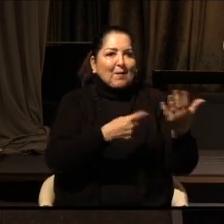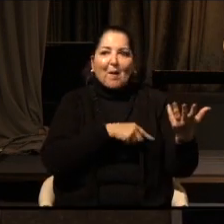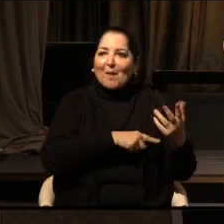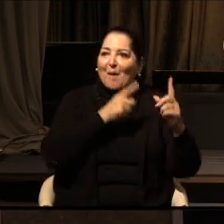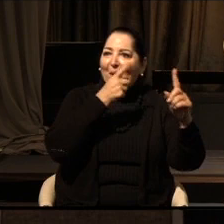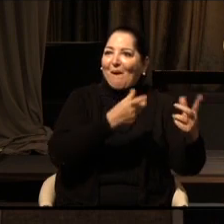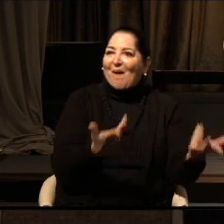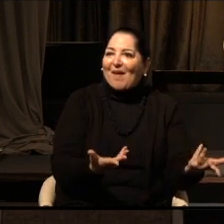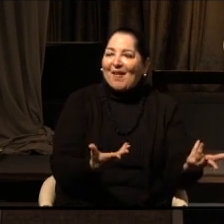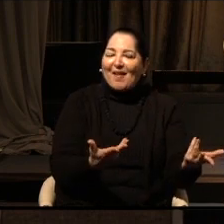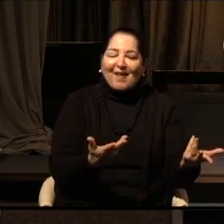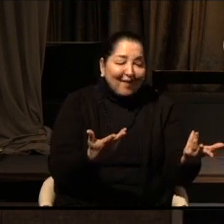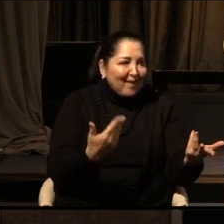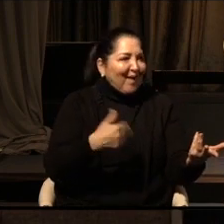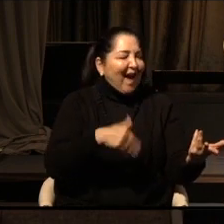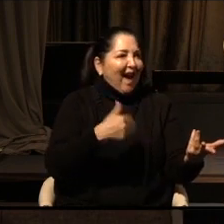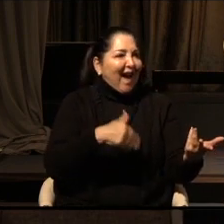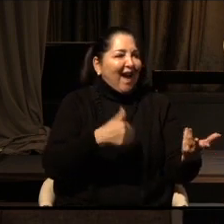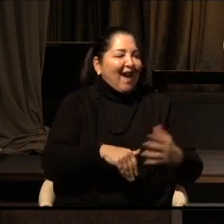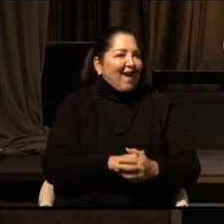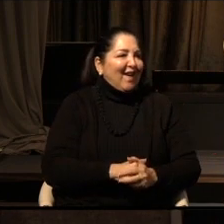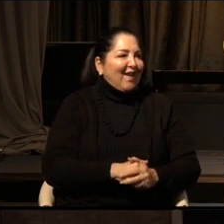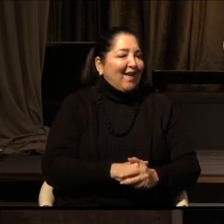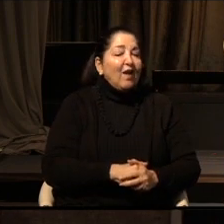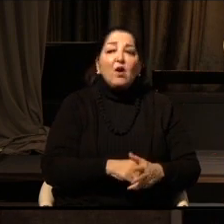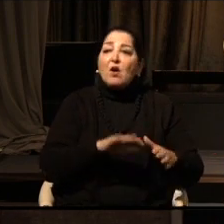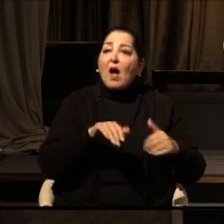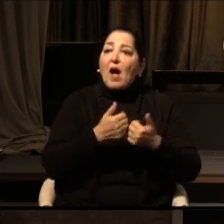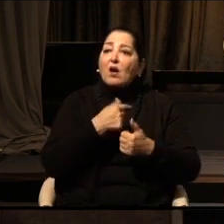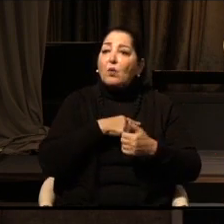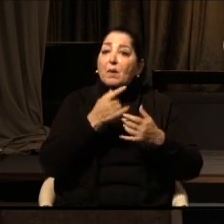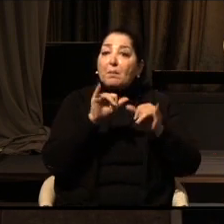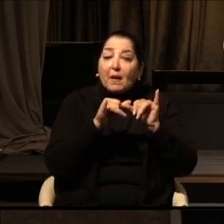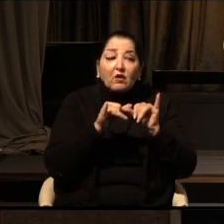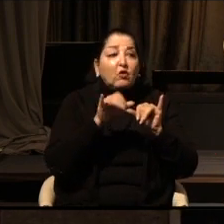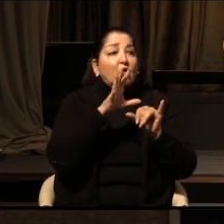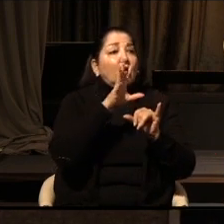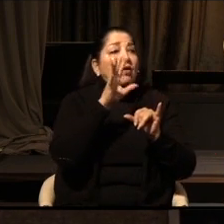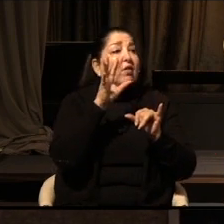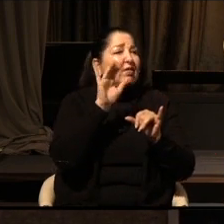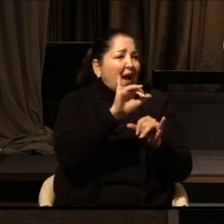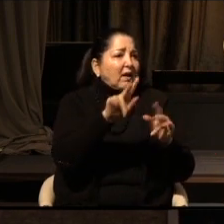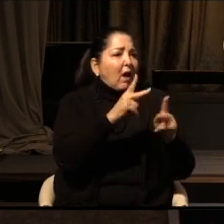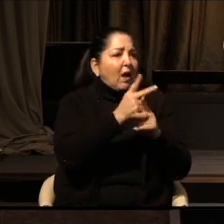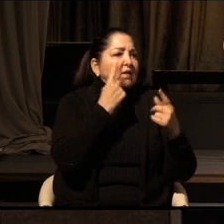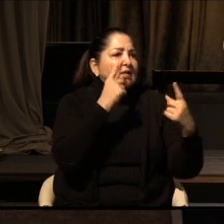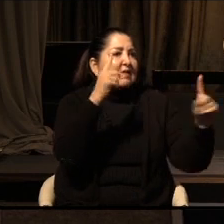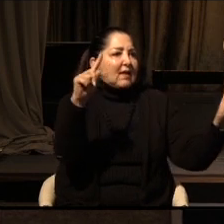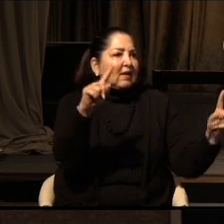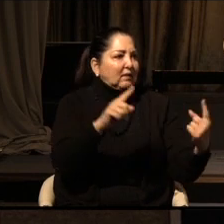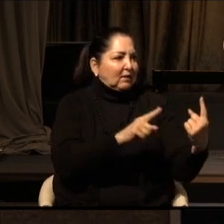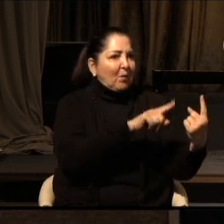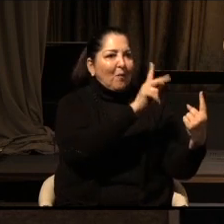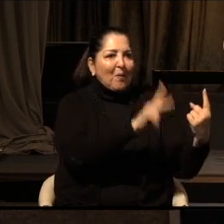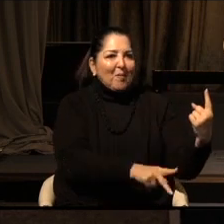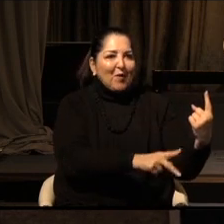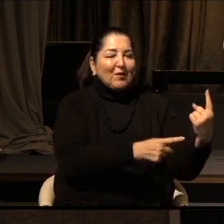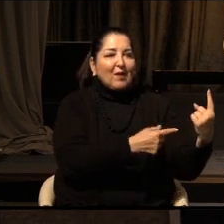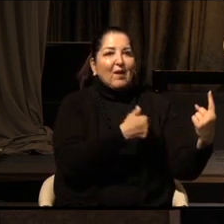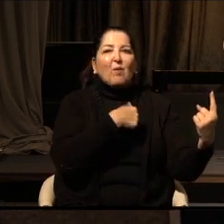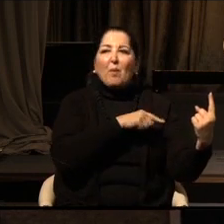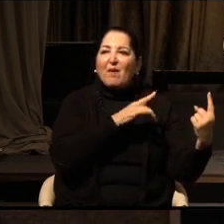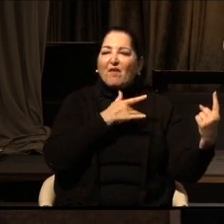what we do. So how do we effectively measure and convey this kind of success when we're beholden to parent